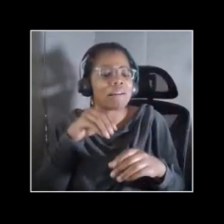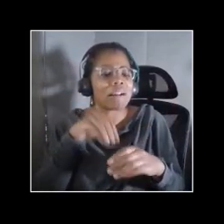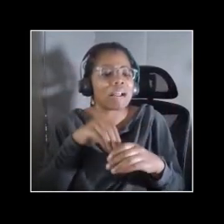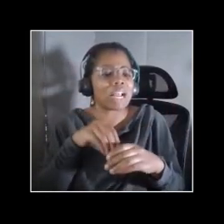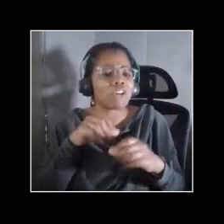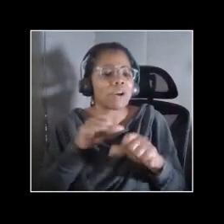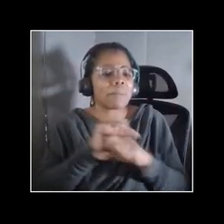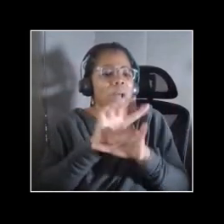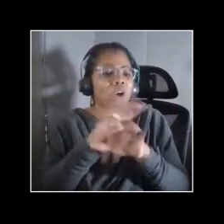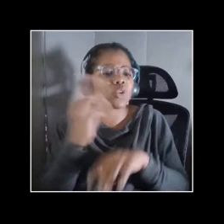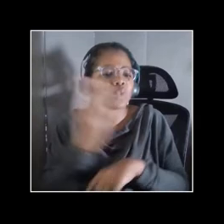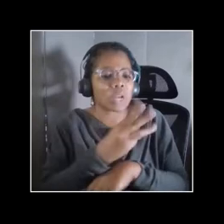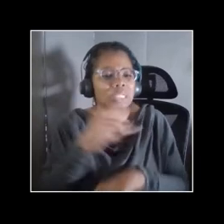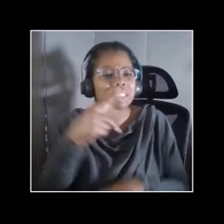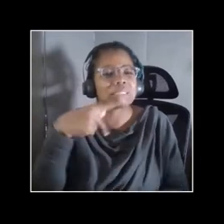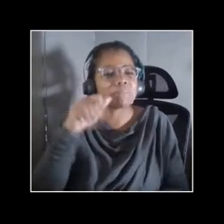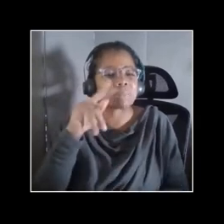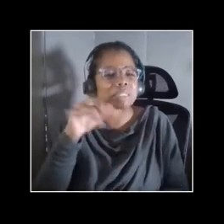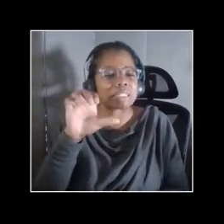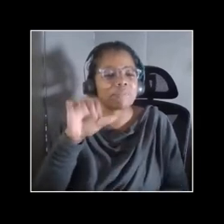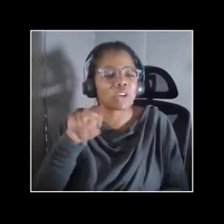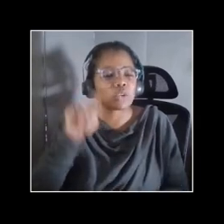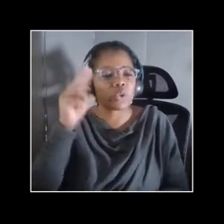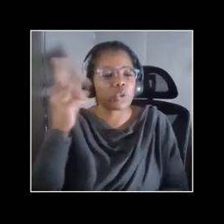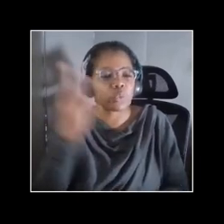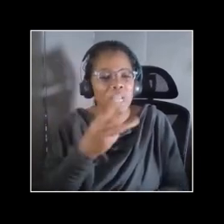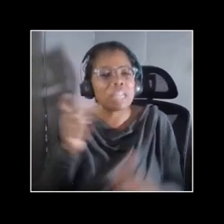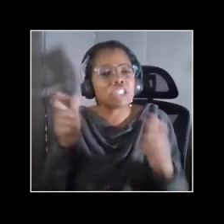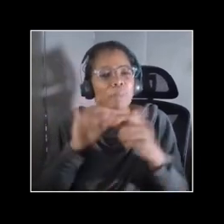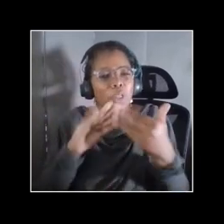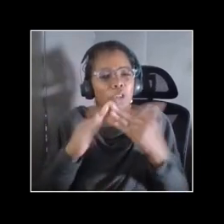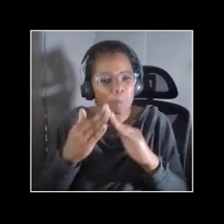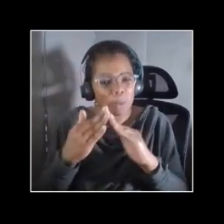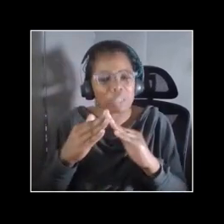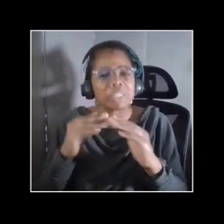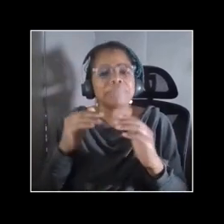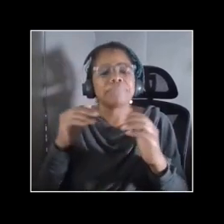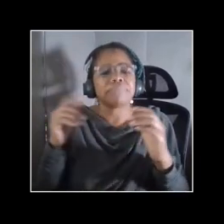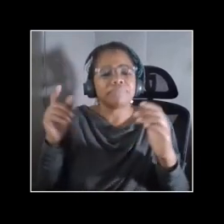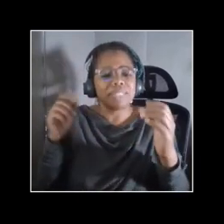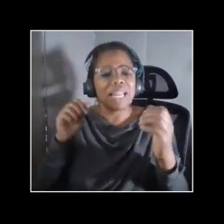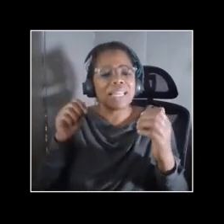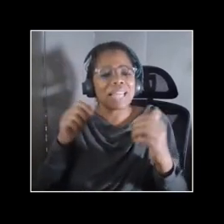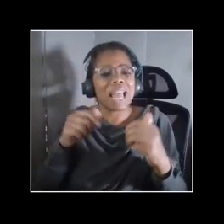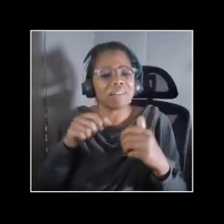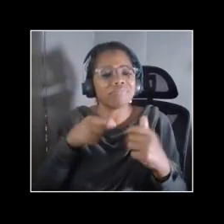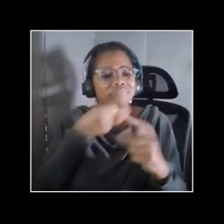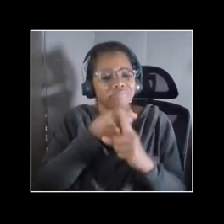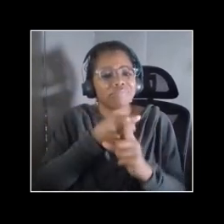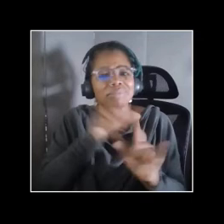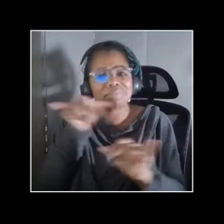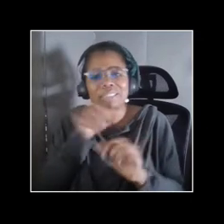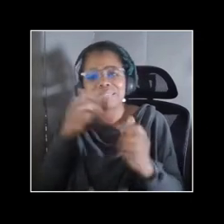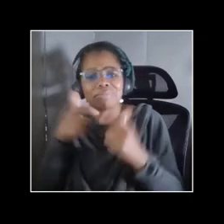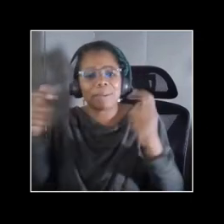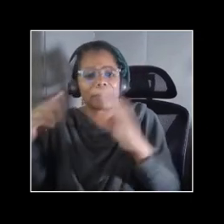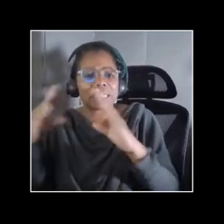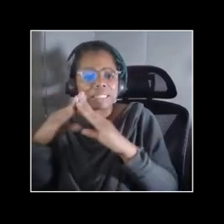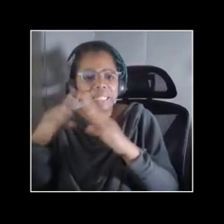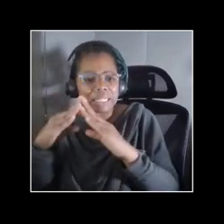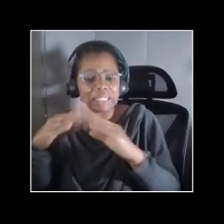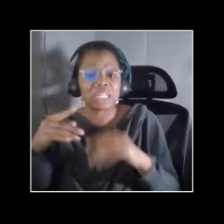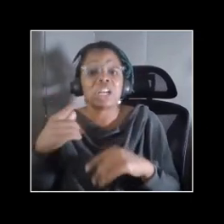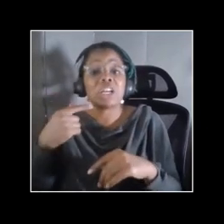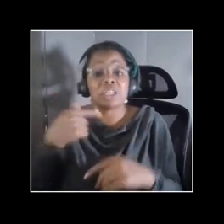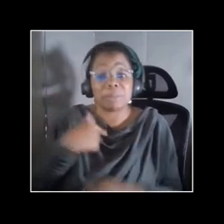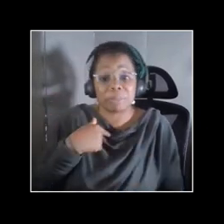Northwest, these smaller the communities that are dealing with impacts of climate change just as much as these large cities are. And so between the two of us, Sasaki